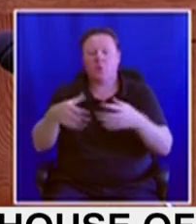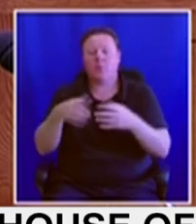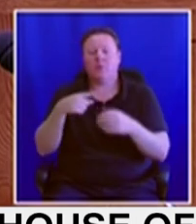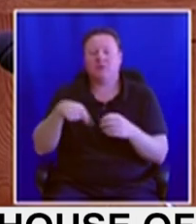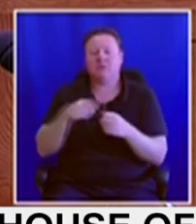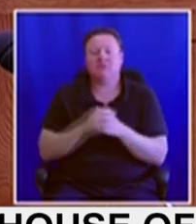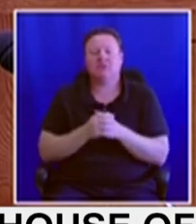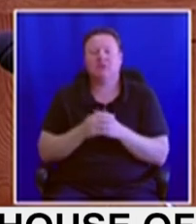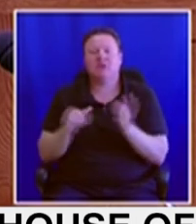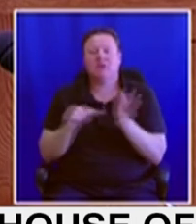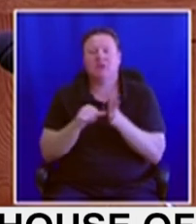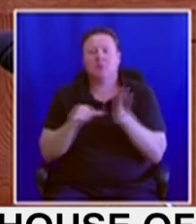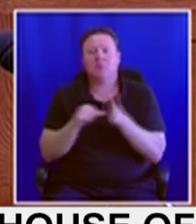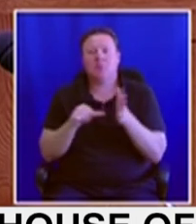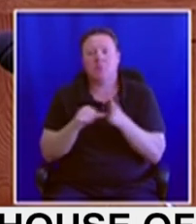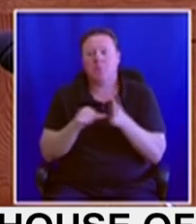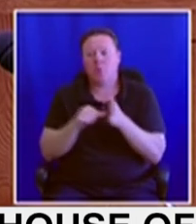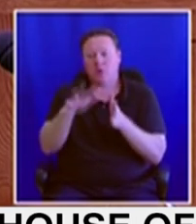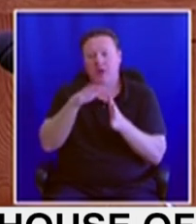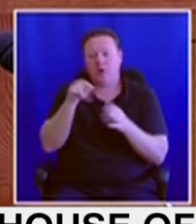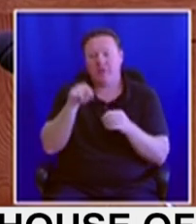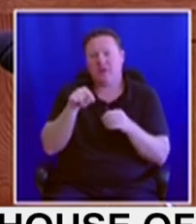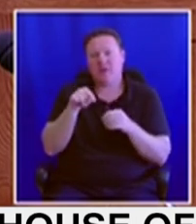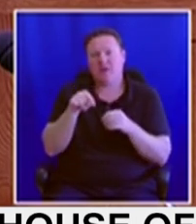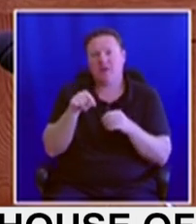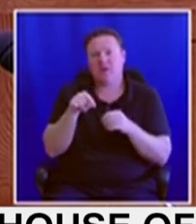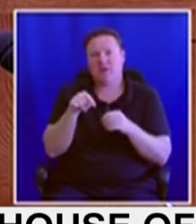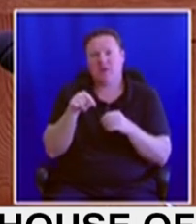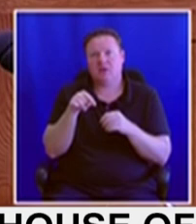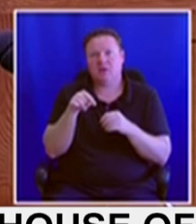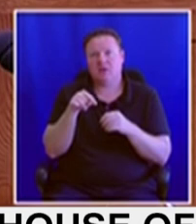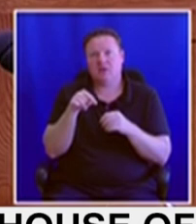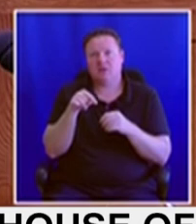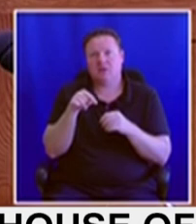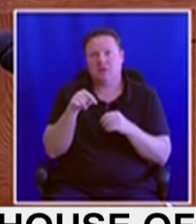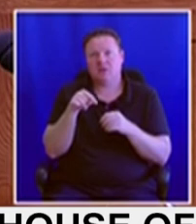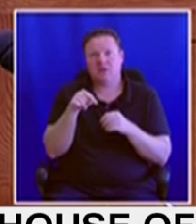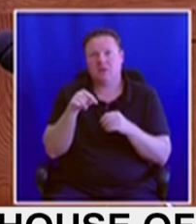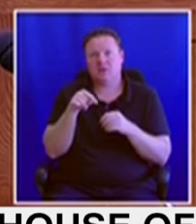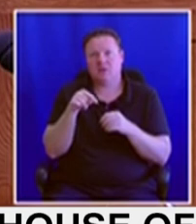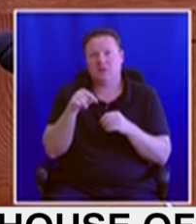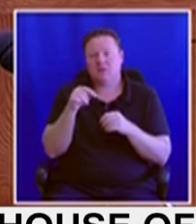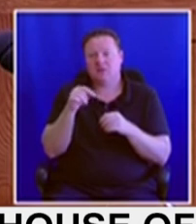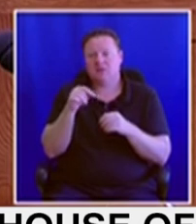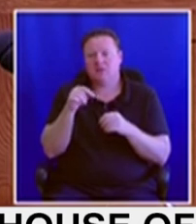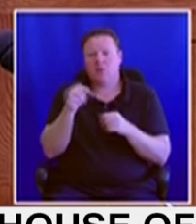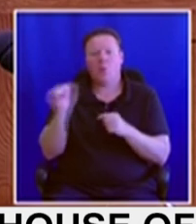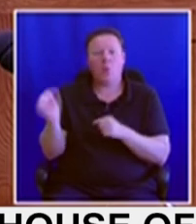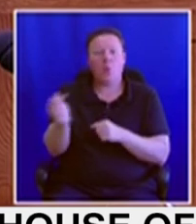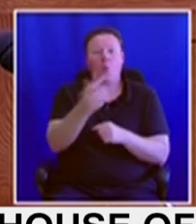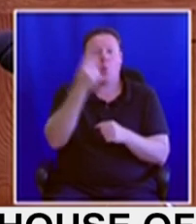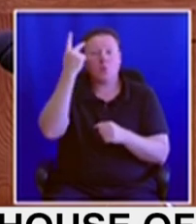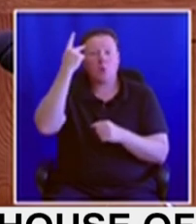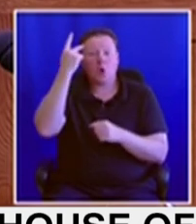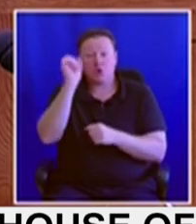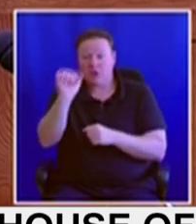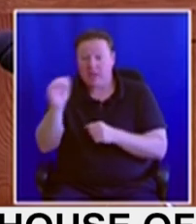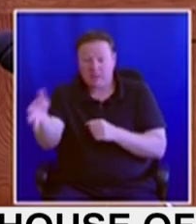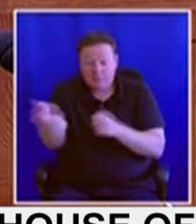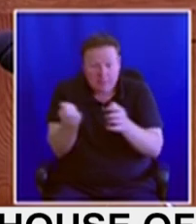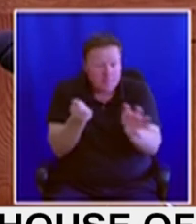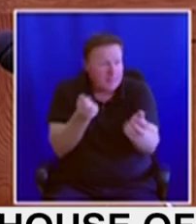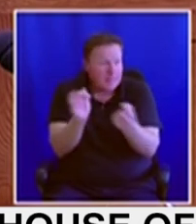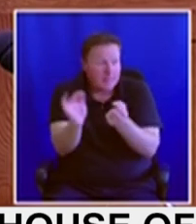an important platform to tap into the collective wisdom of our majesties.